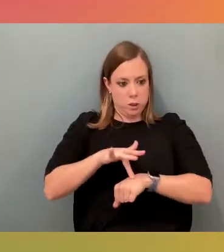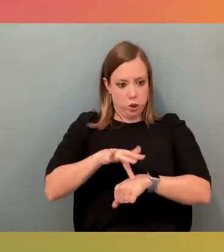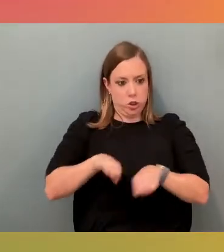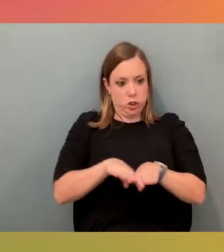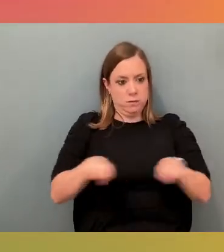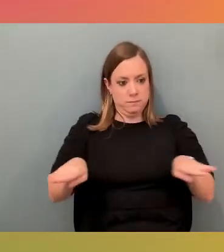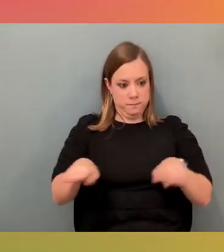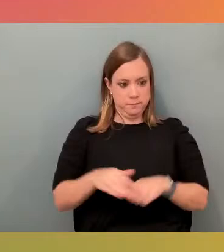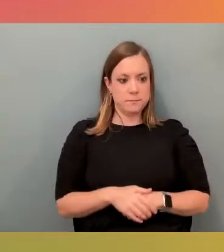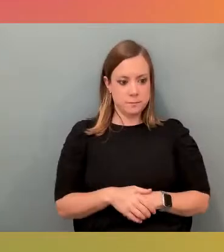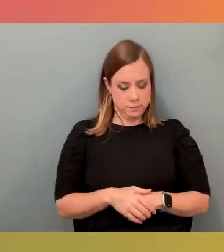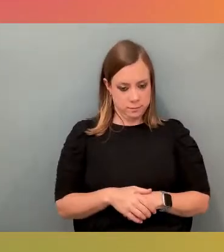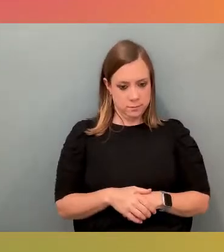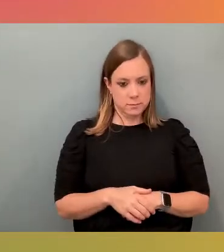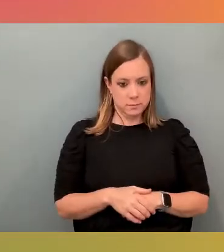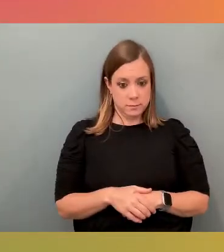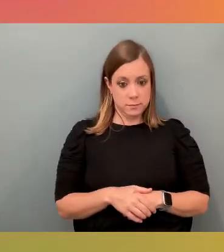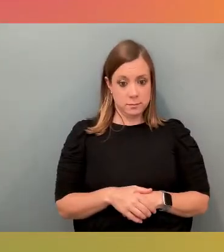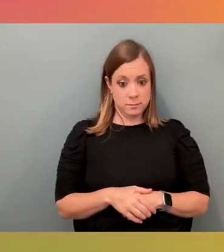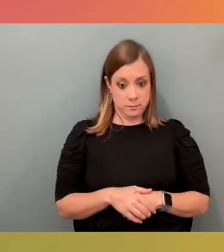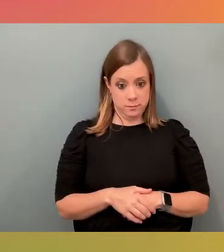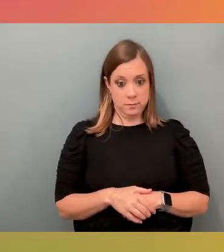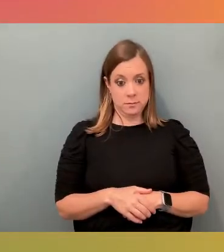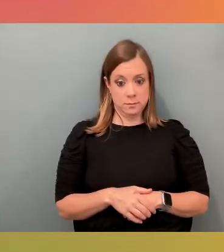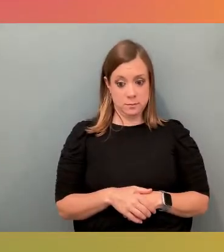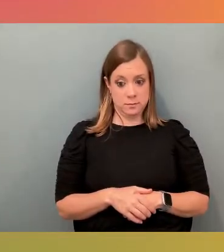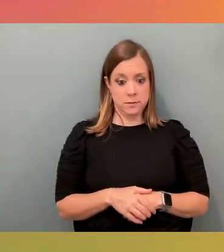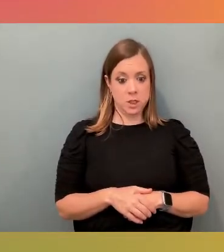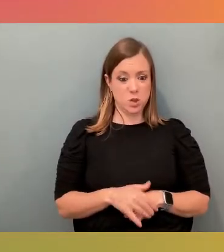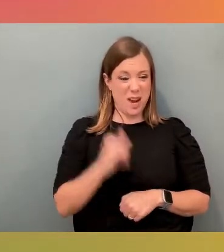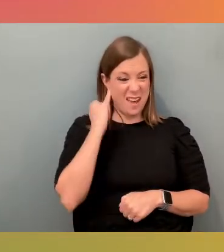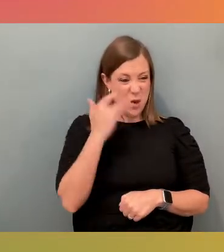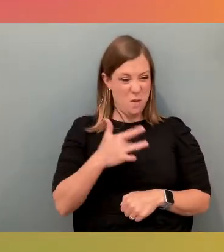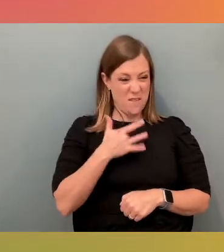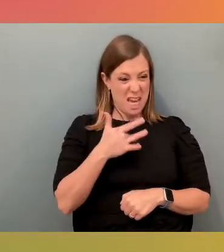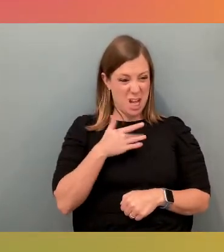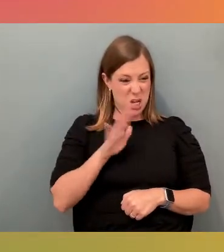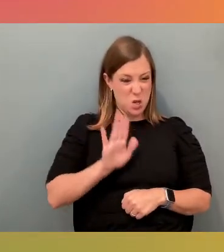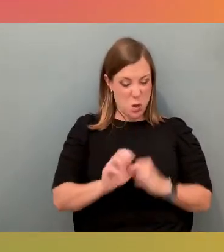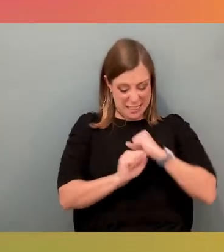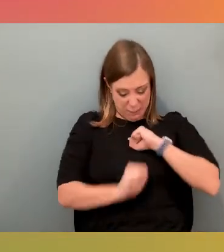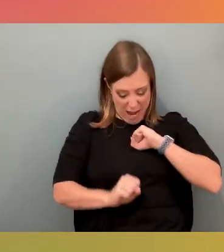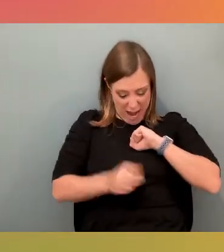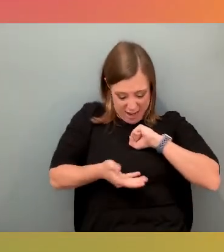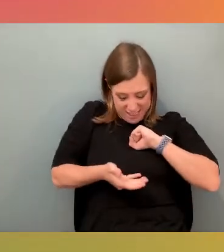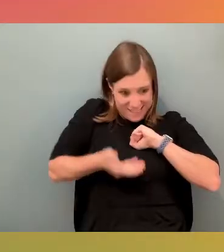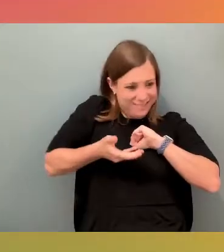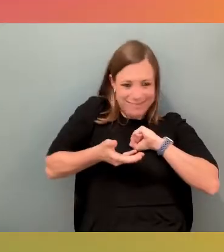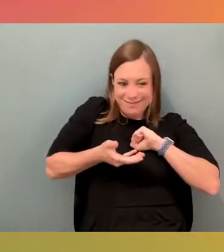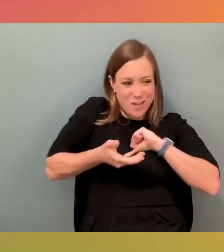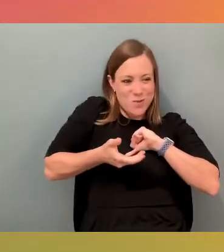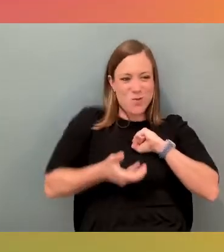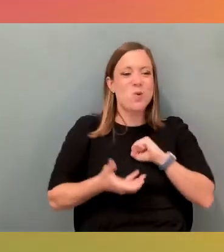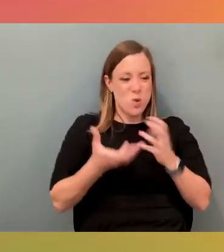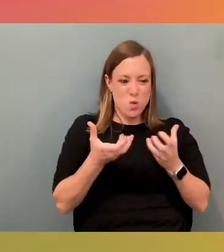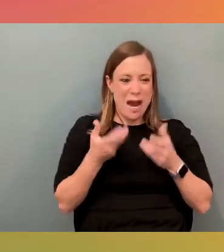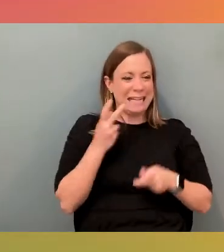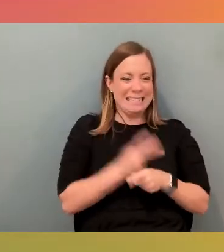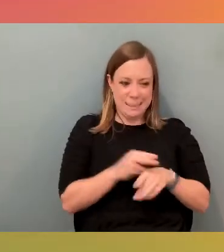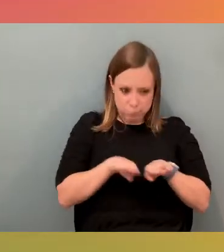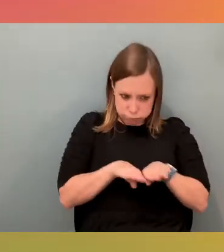your spine is lifting up, then try to come to that first variation, right? We really want to stretch the entire length of the spine from